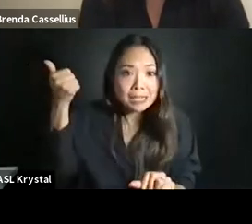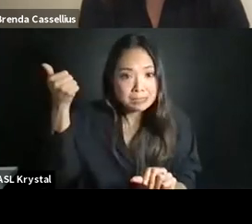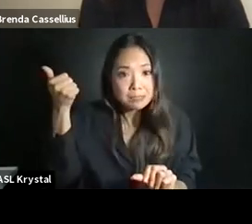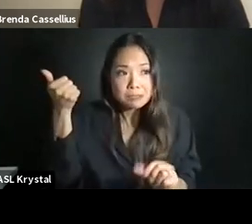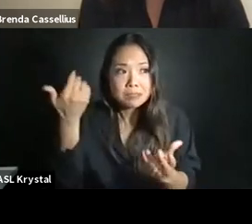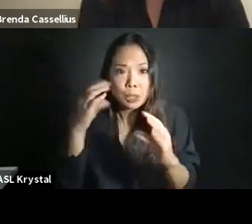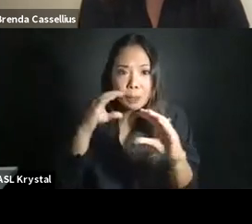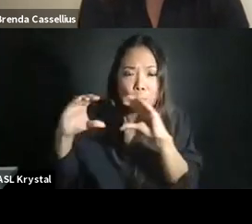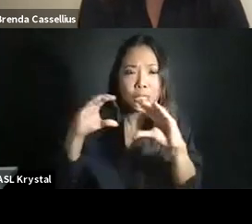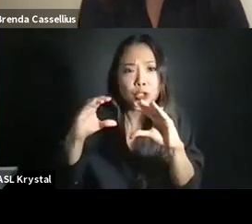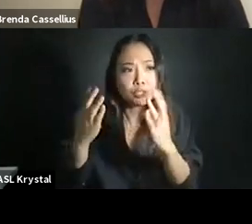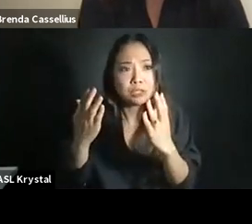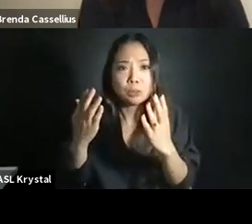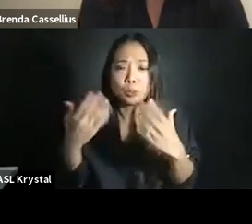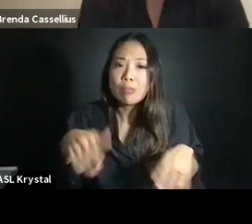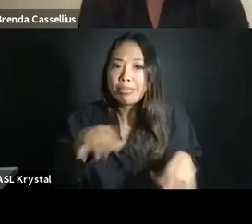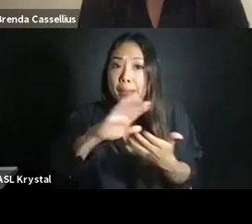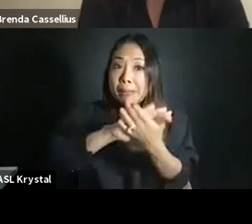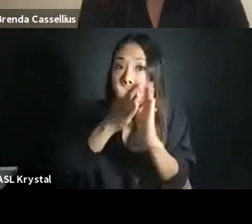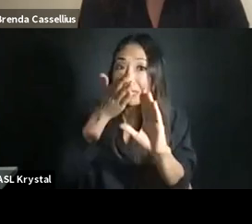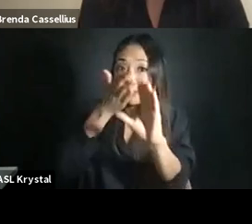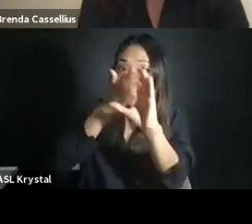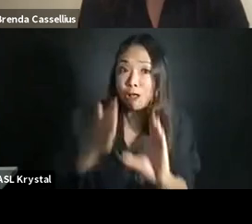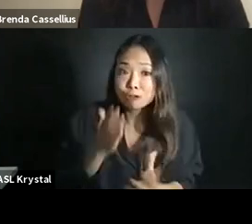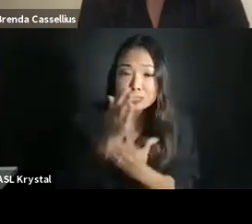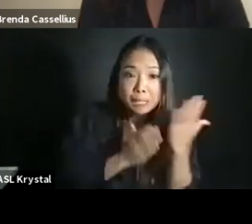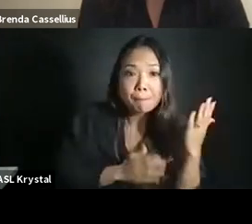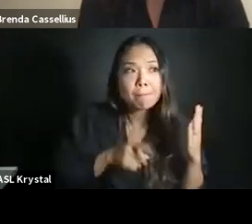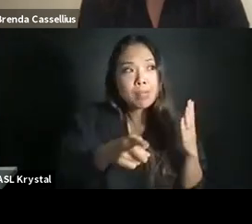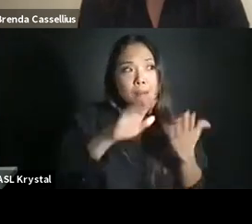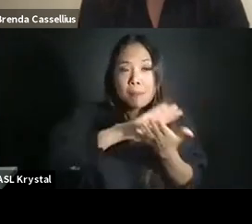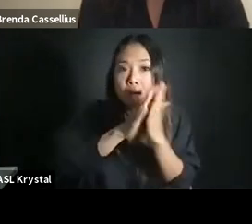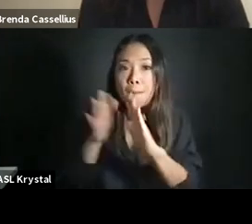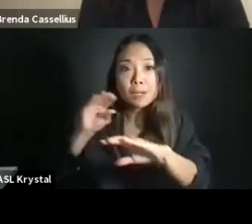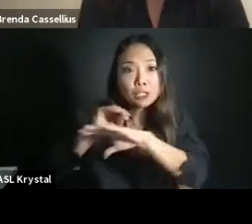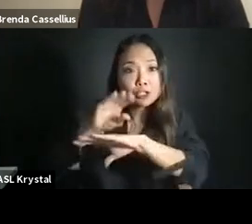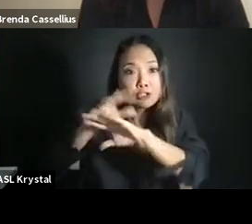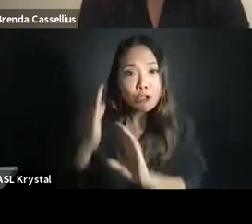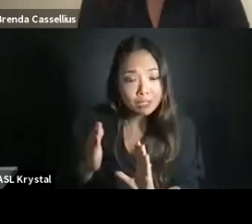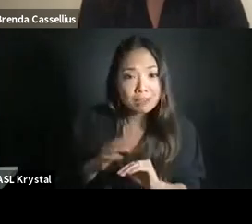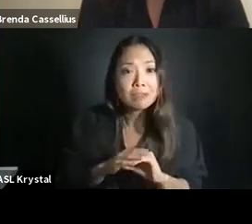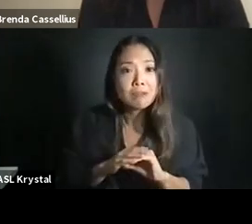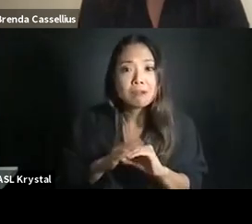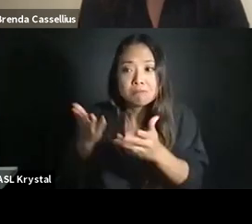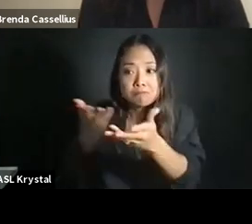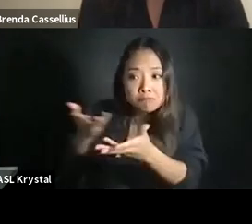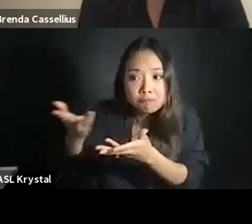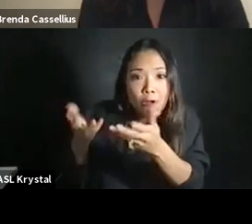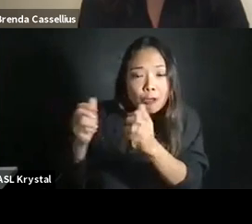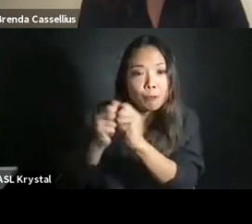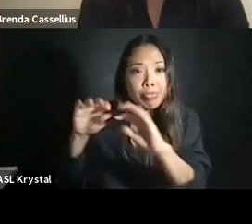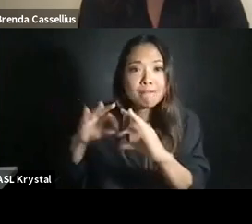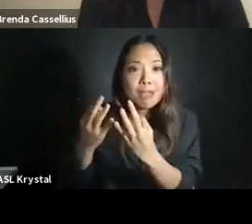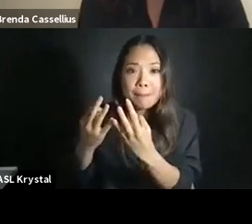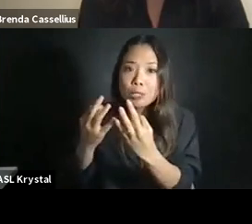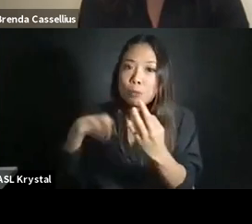they are becoming psychologists some of them they are becoming consultants some of them talking to their families we have to value the work